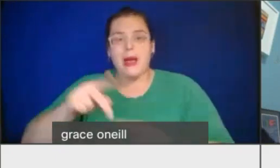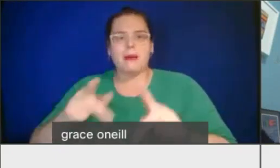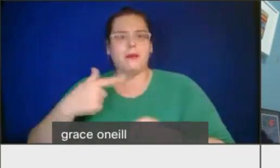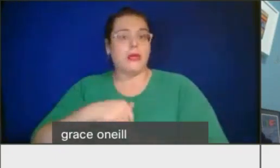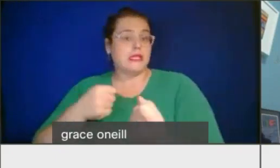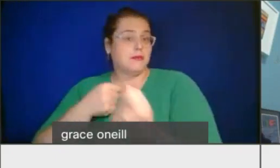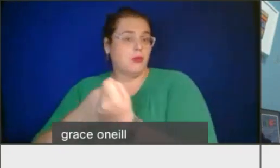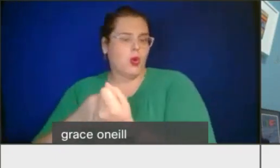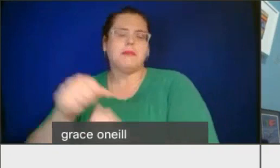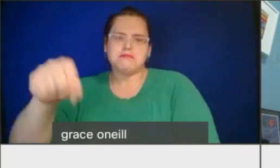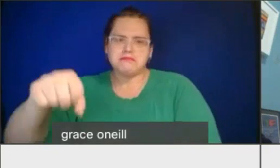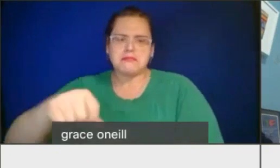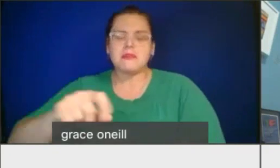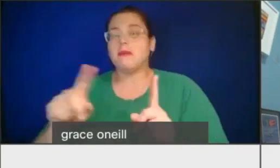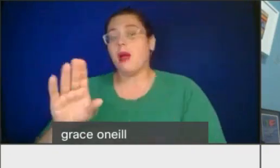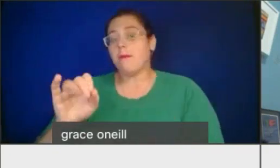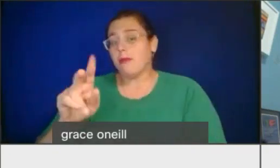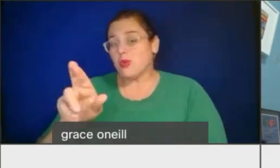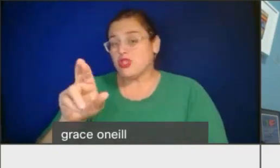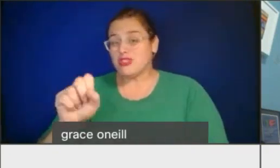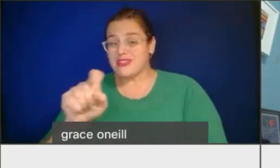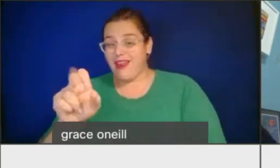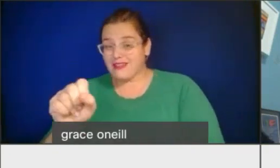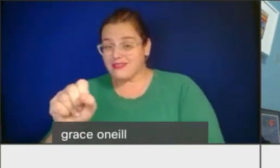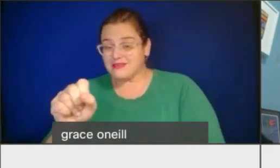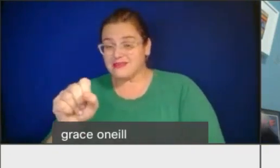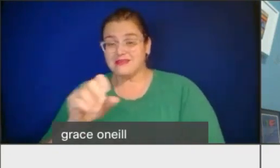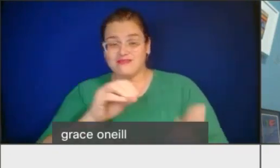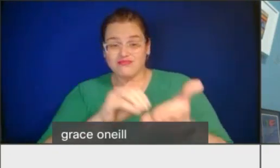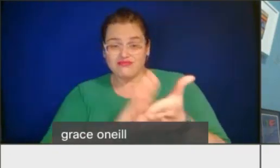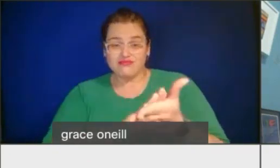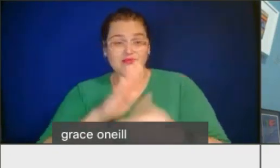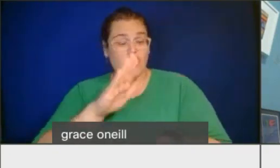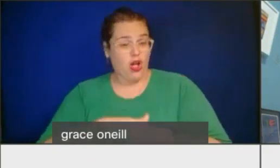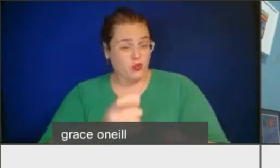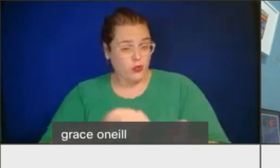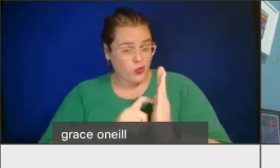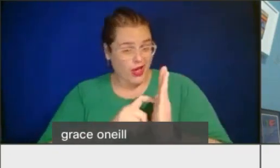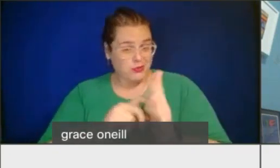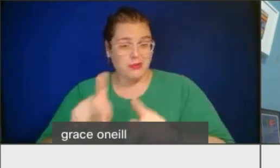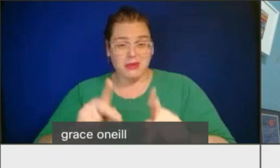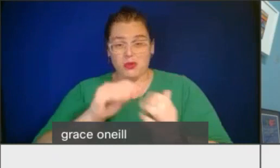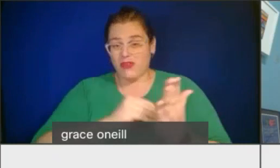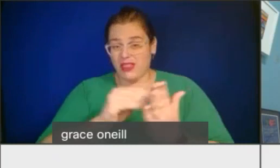sure if booster status is on the report that Shasta has people fill out every